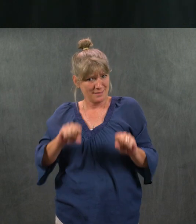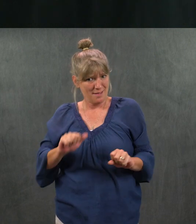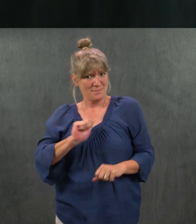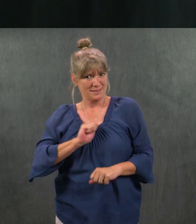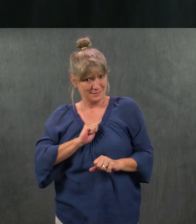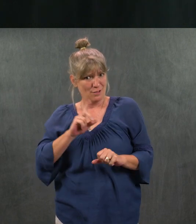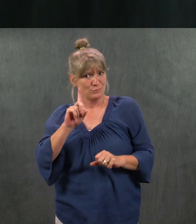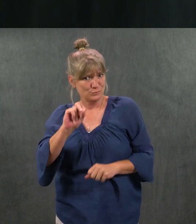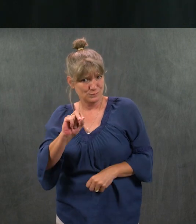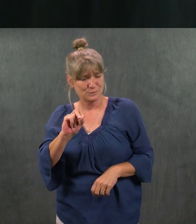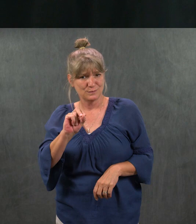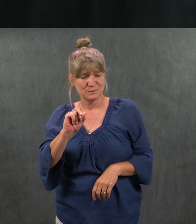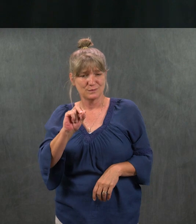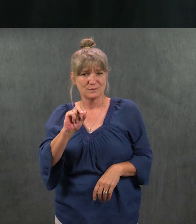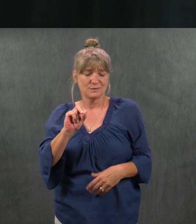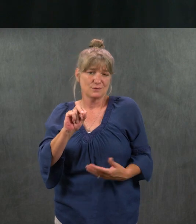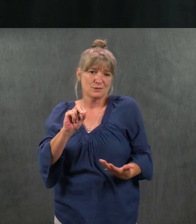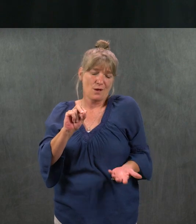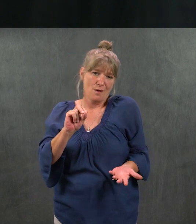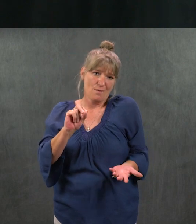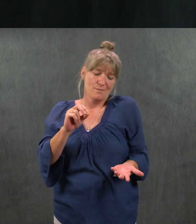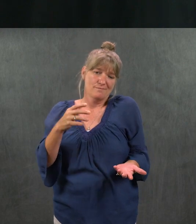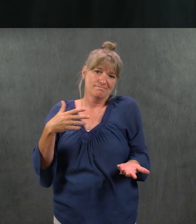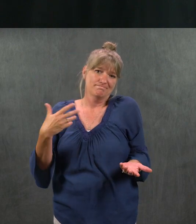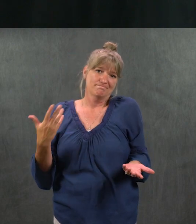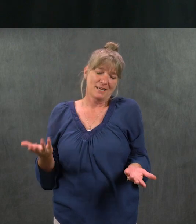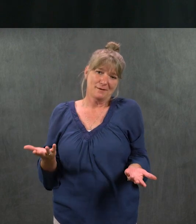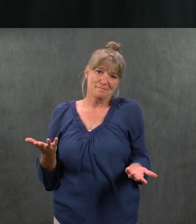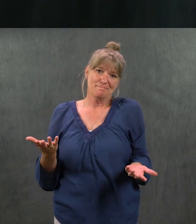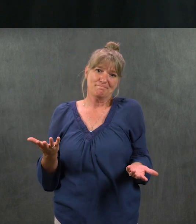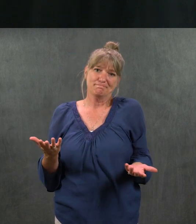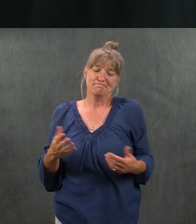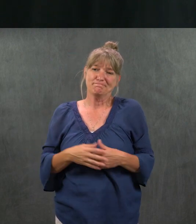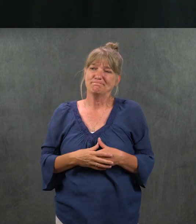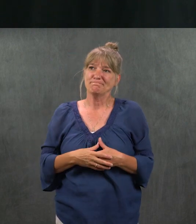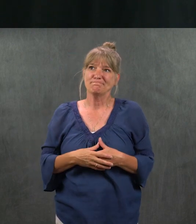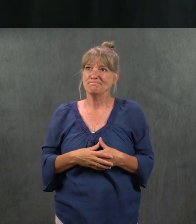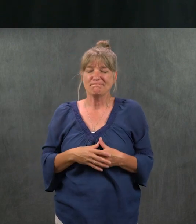perfectly capable of doing things for myself. So I